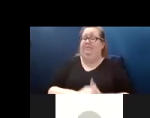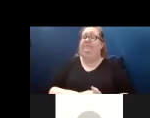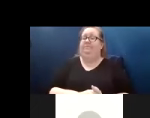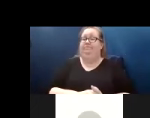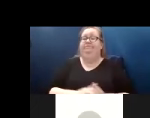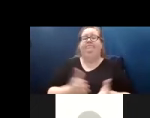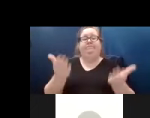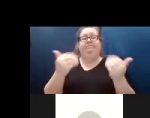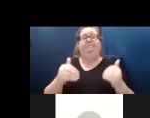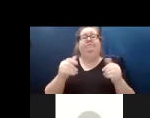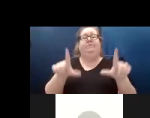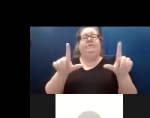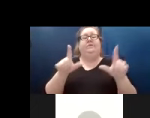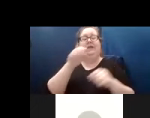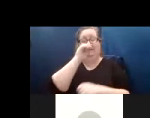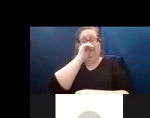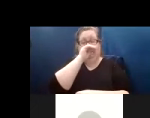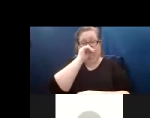slide.